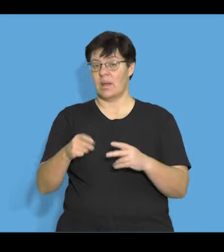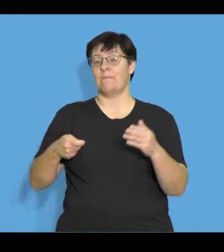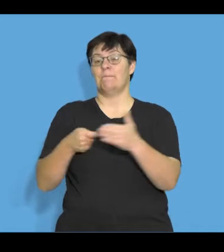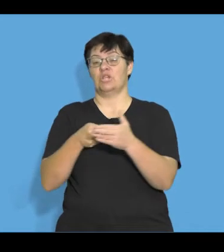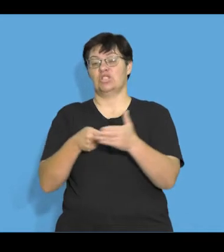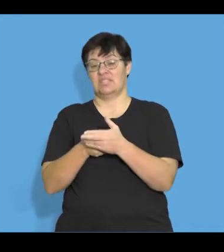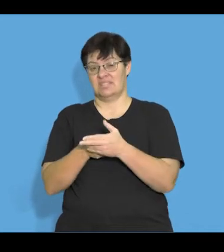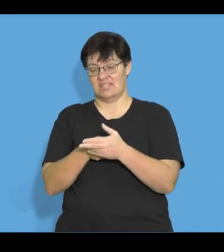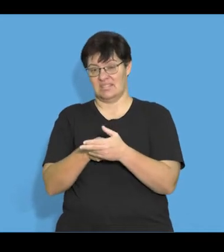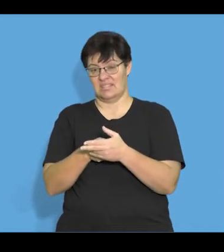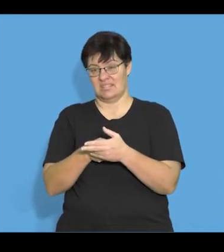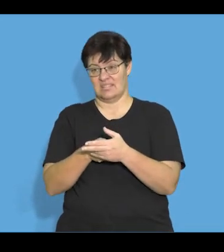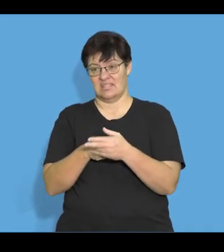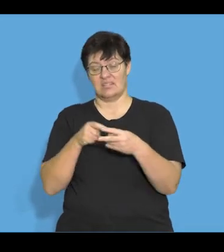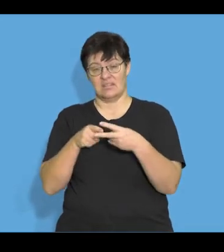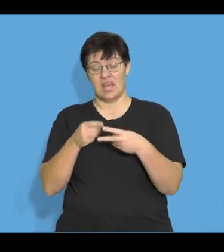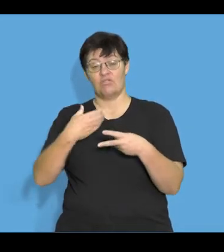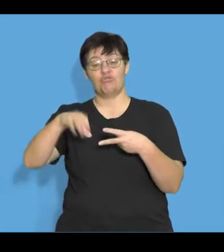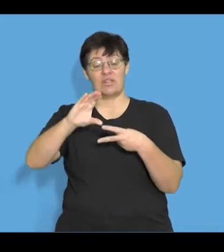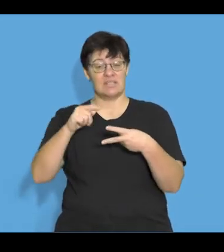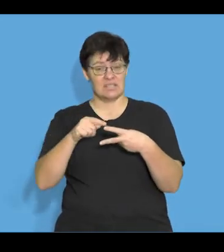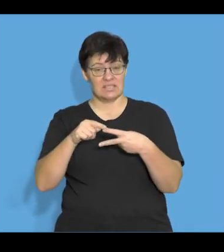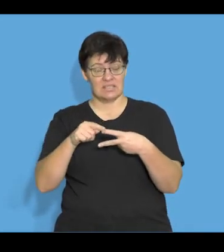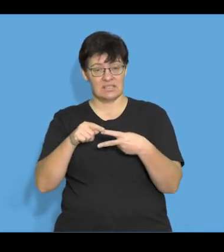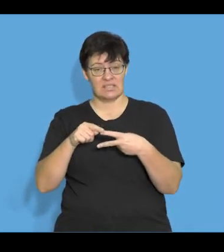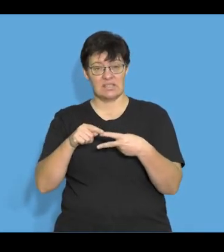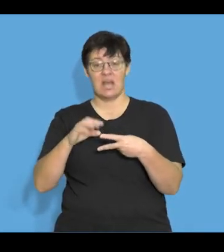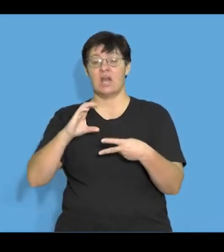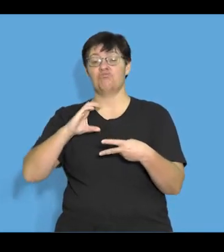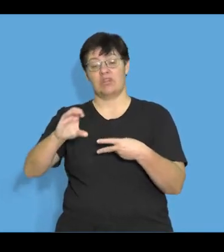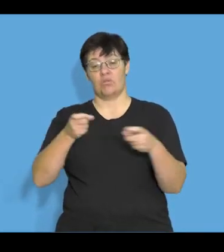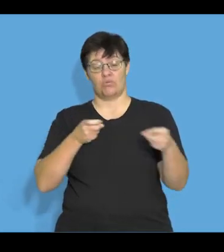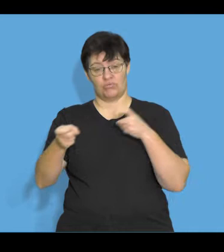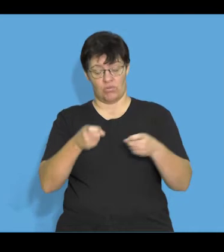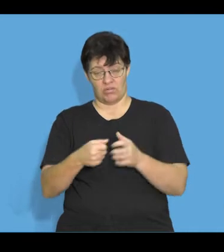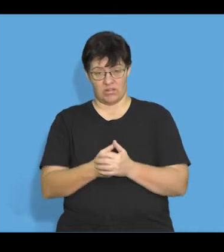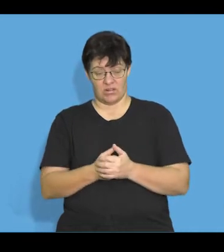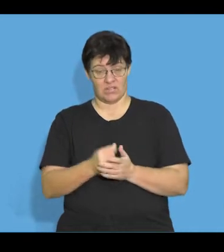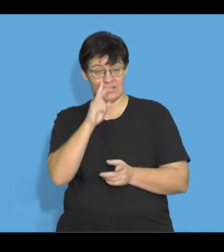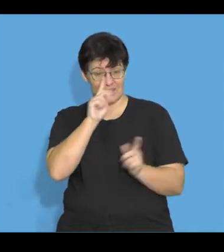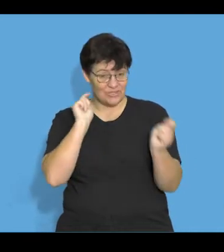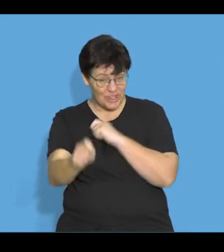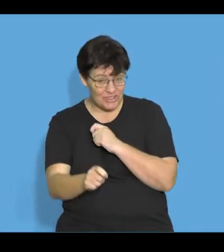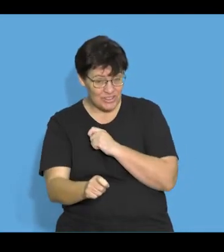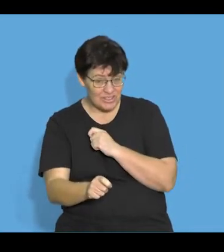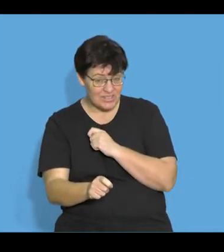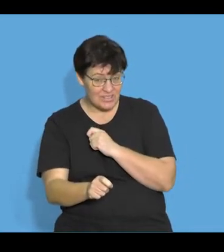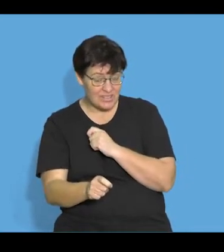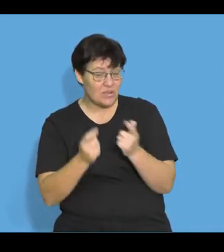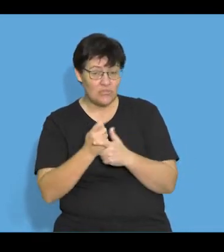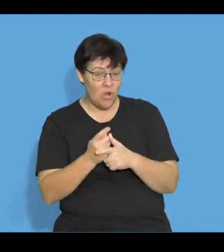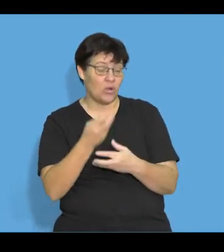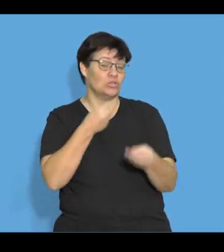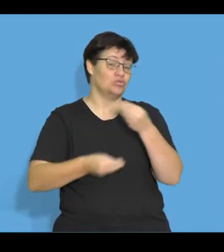purchases. Account credited is creditors control. Notice the change. Instead of using a trading